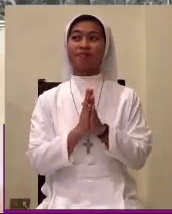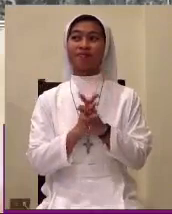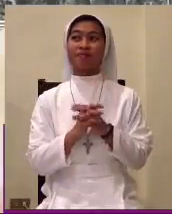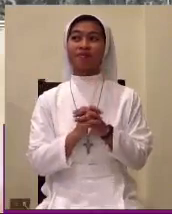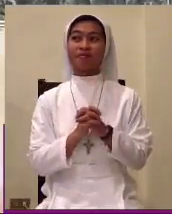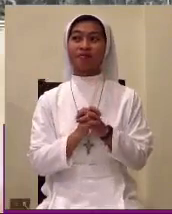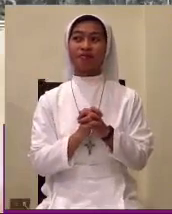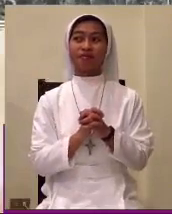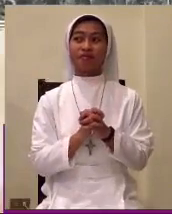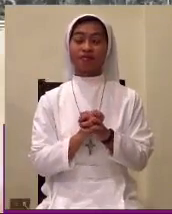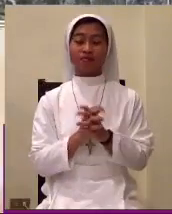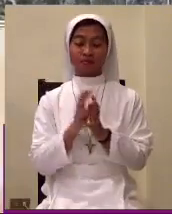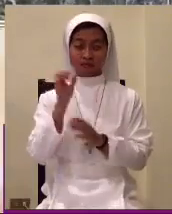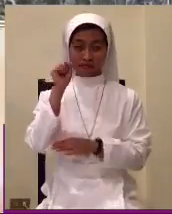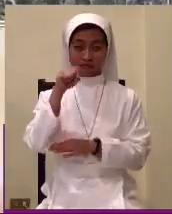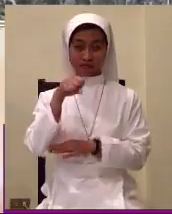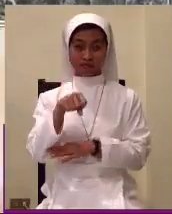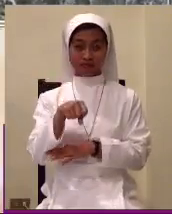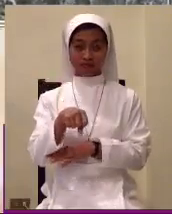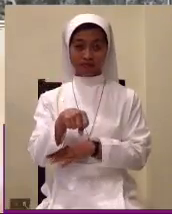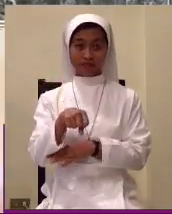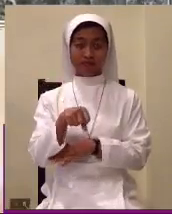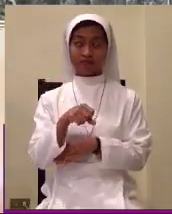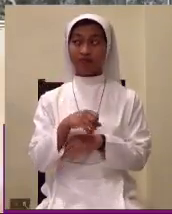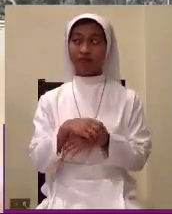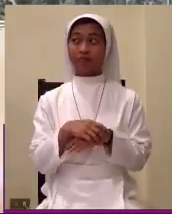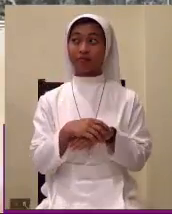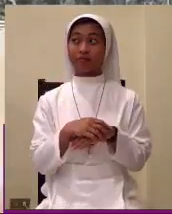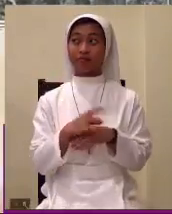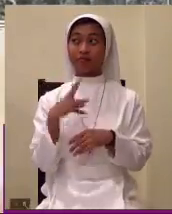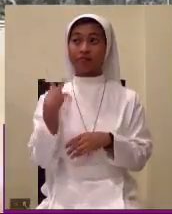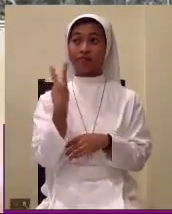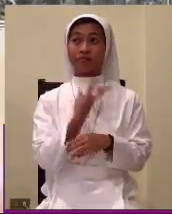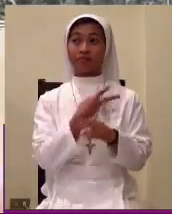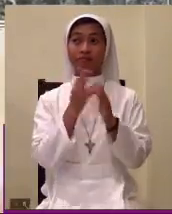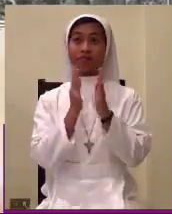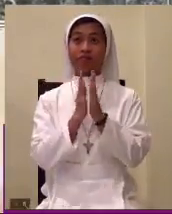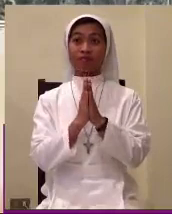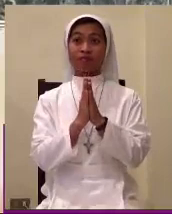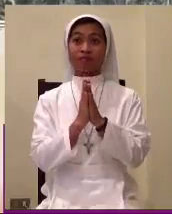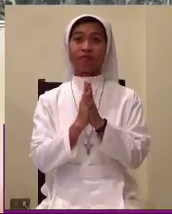We bow our heads. Let us pray.